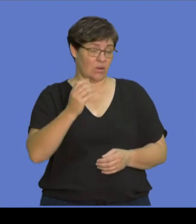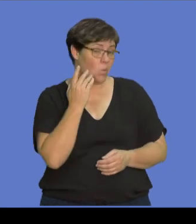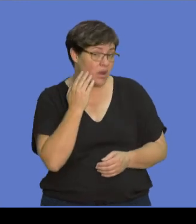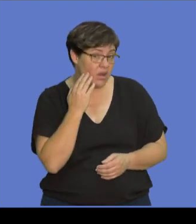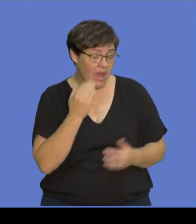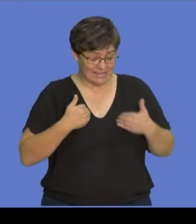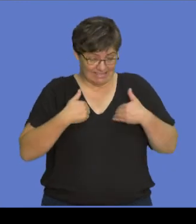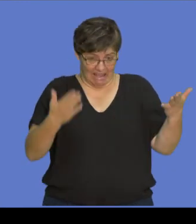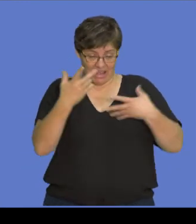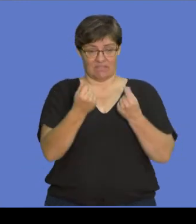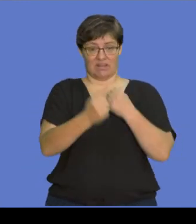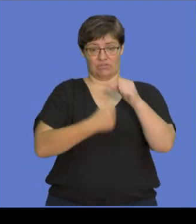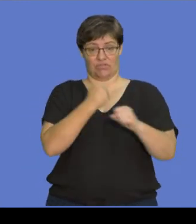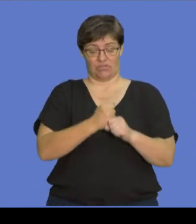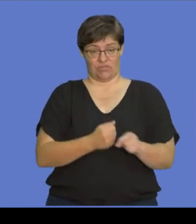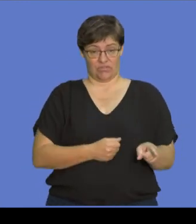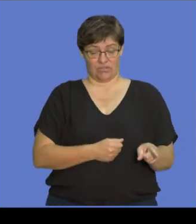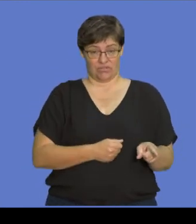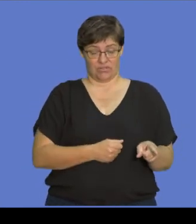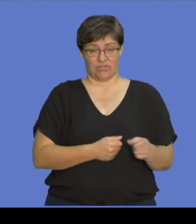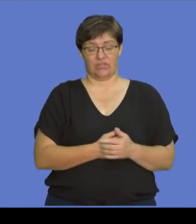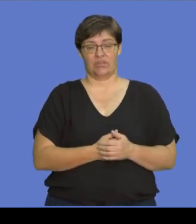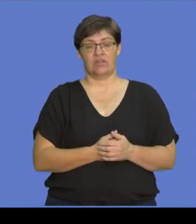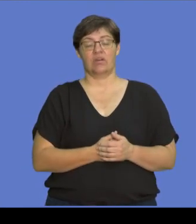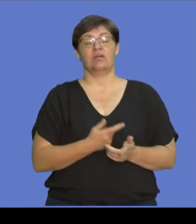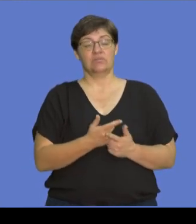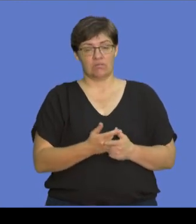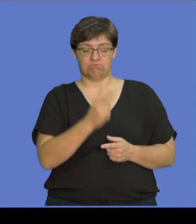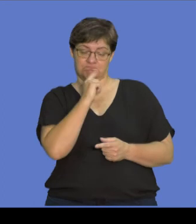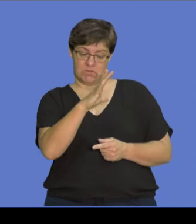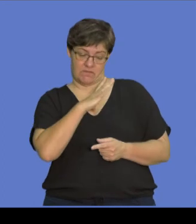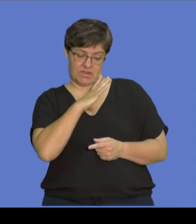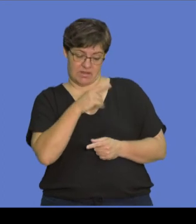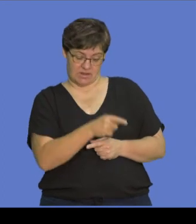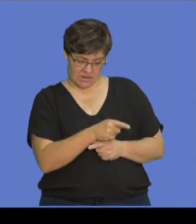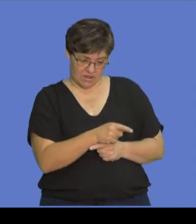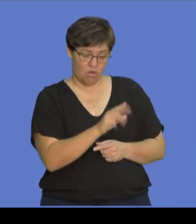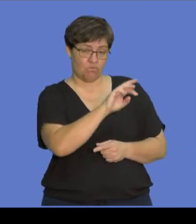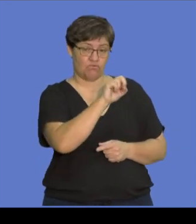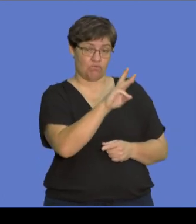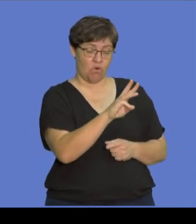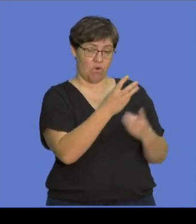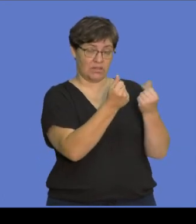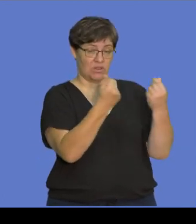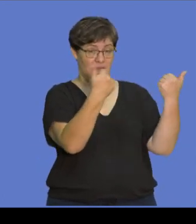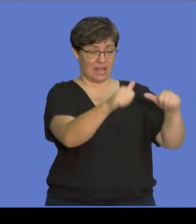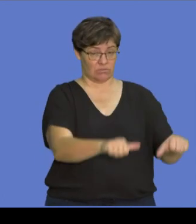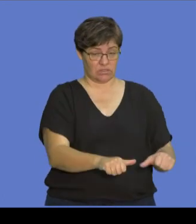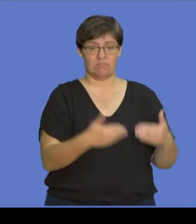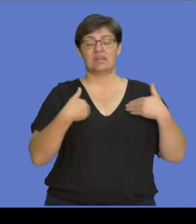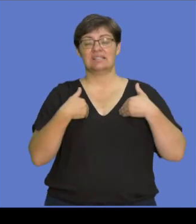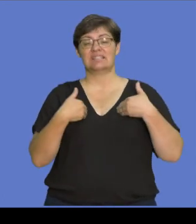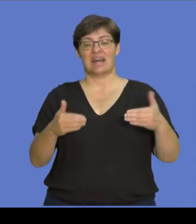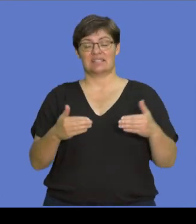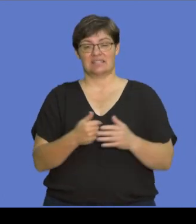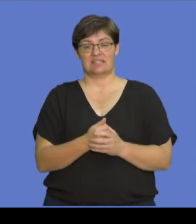at the beginning of your financial year. Right, okay. So immediately I tell myself, fine, this is my raw materials account, and